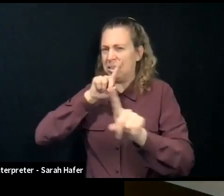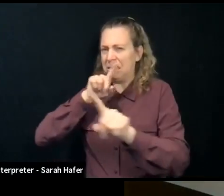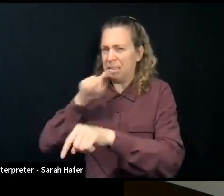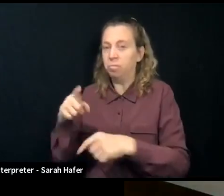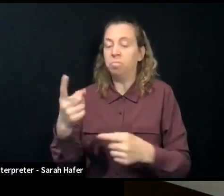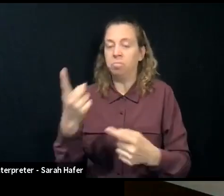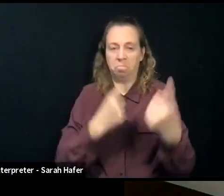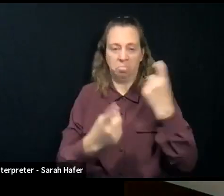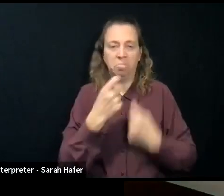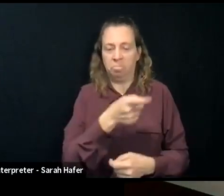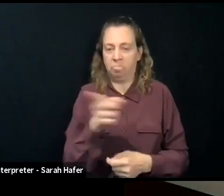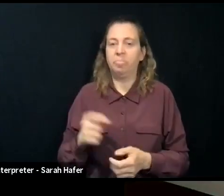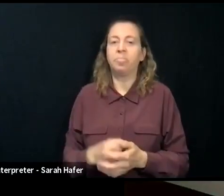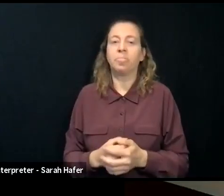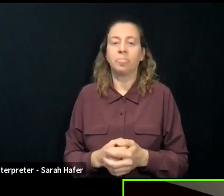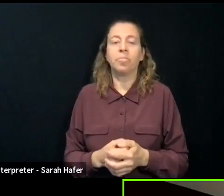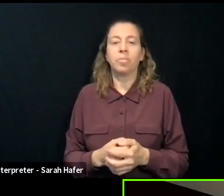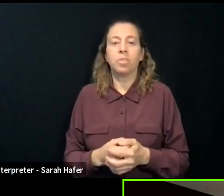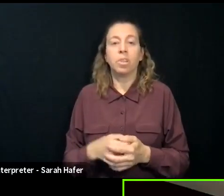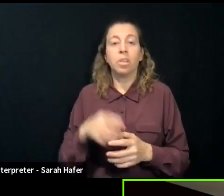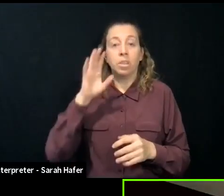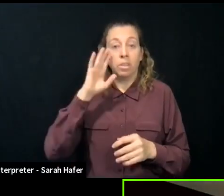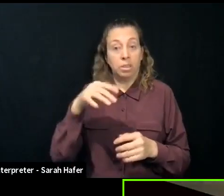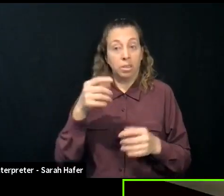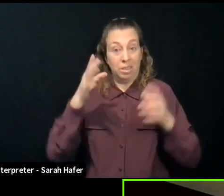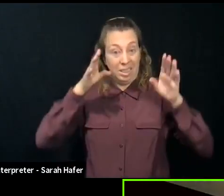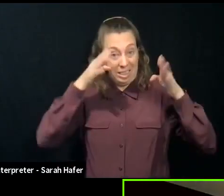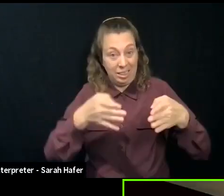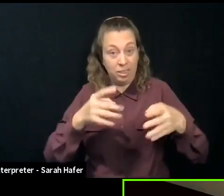be taking questions on the topic of variants today.